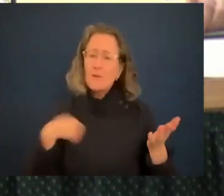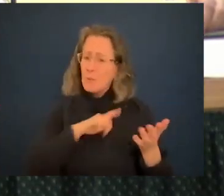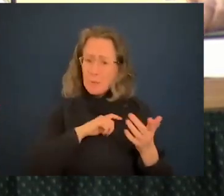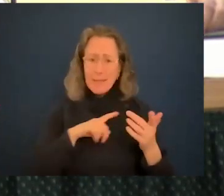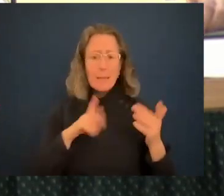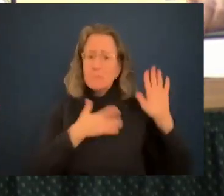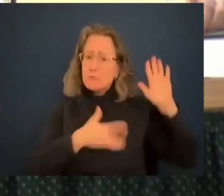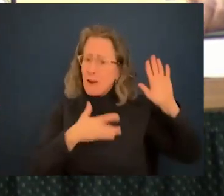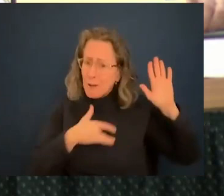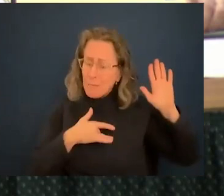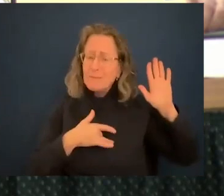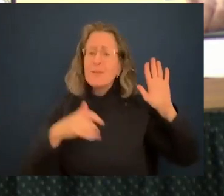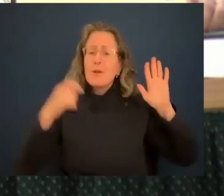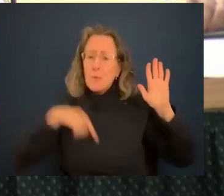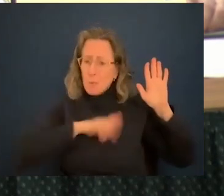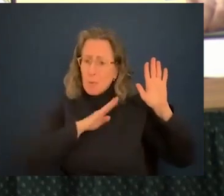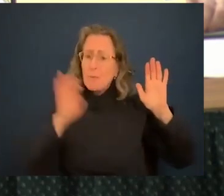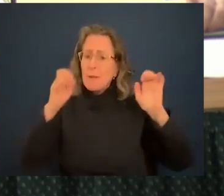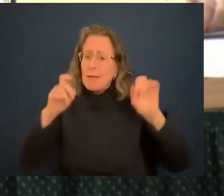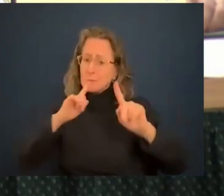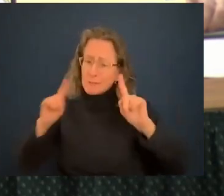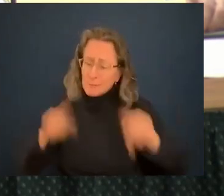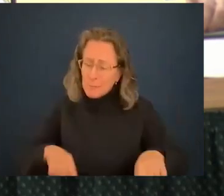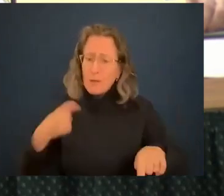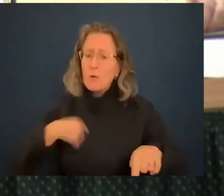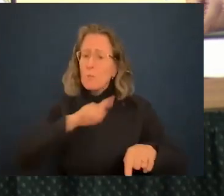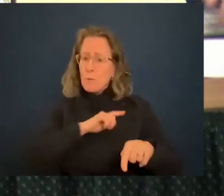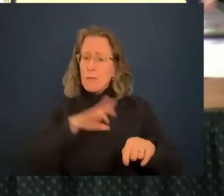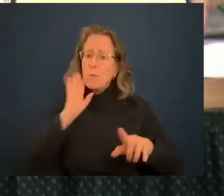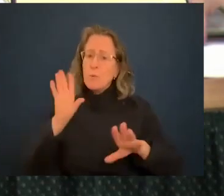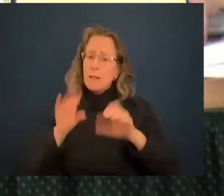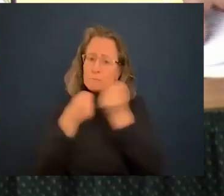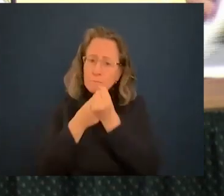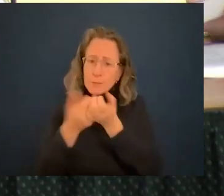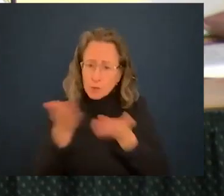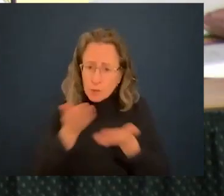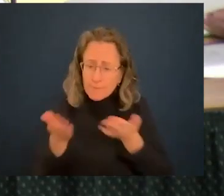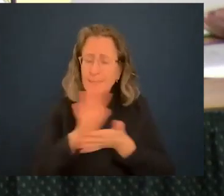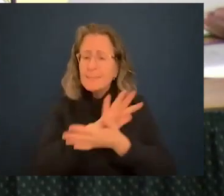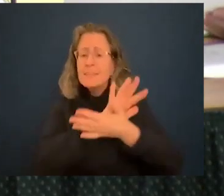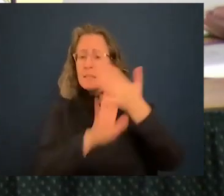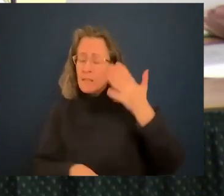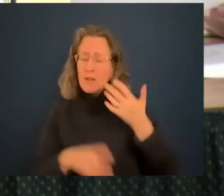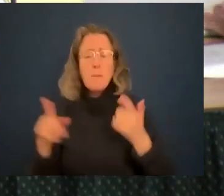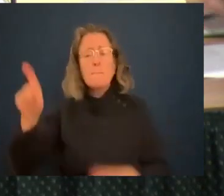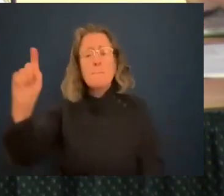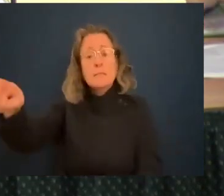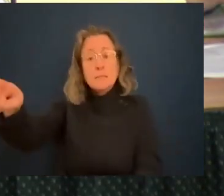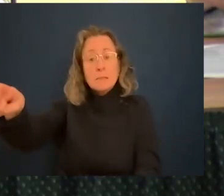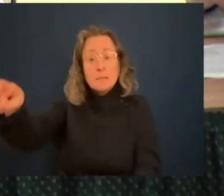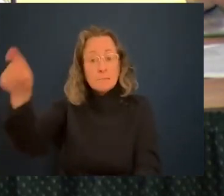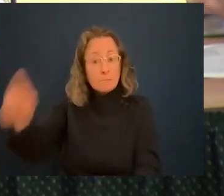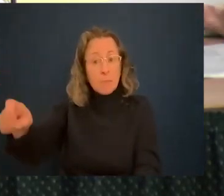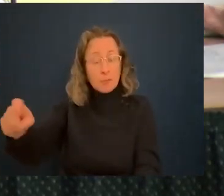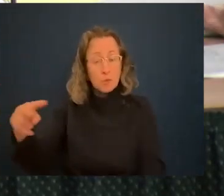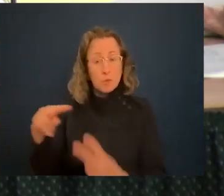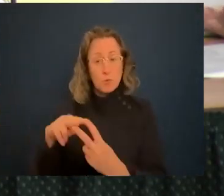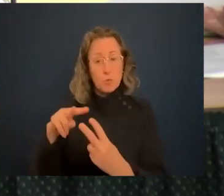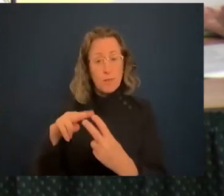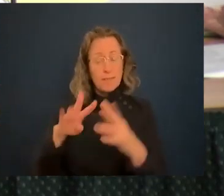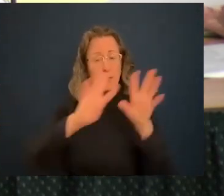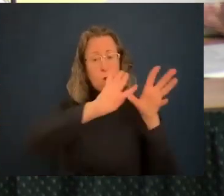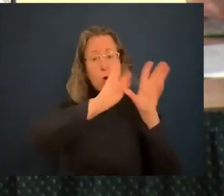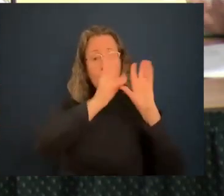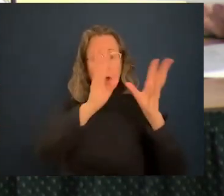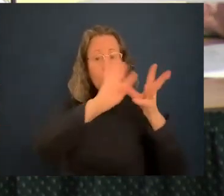we need to keep our promises in in those two areas an overall response not cherry-picking these